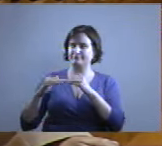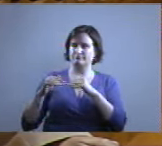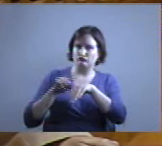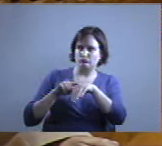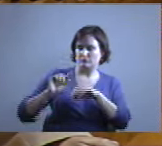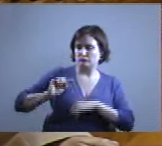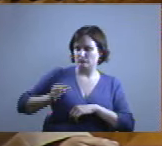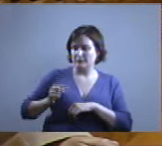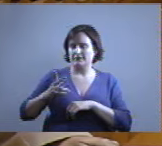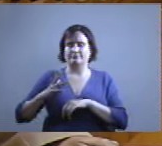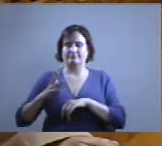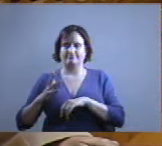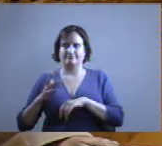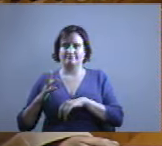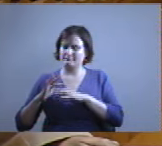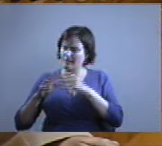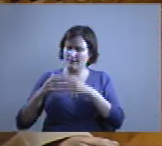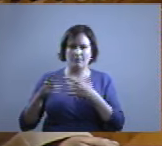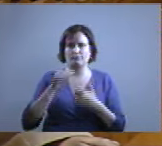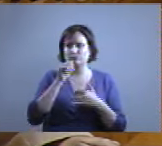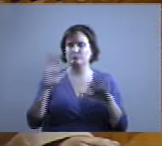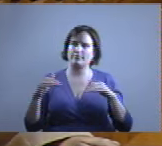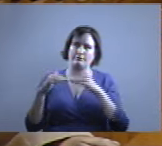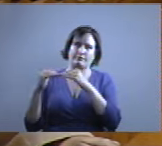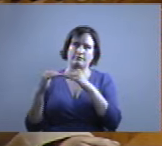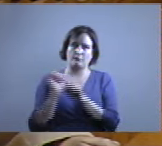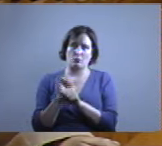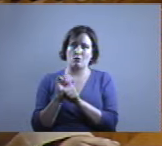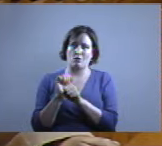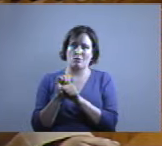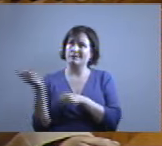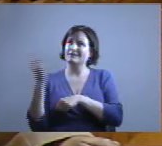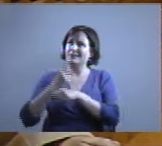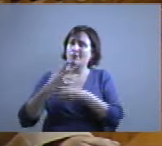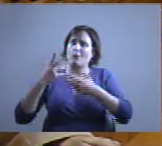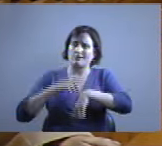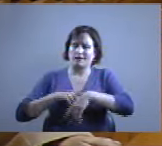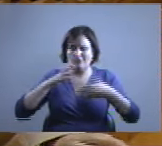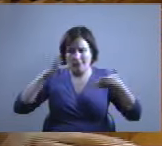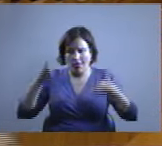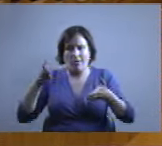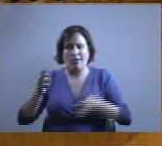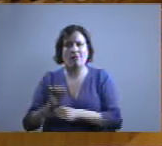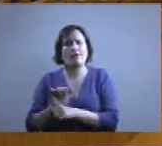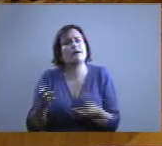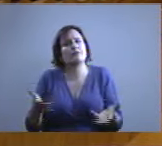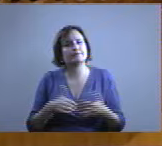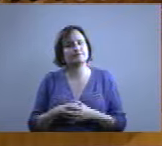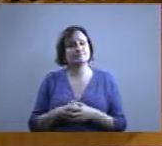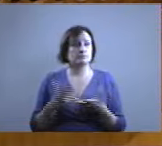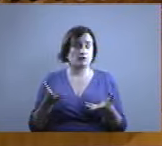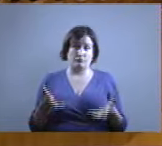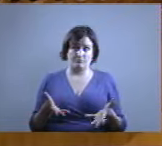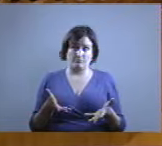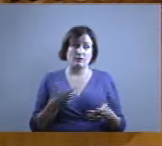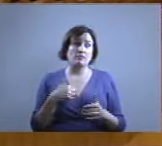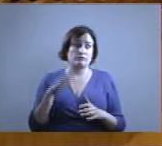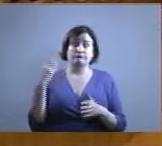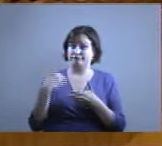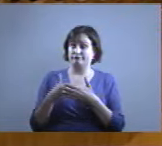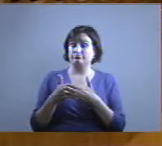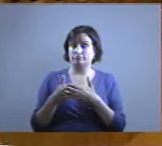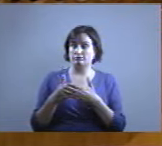the workplace, where workers spend majority of their time. The problem we have in this country is that we used to have